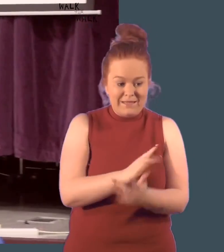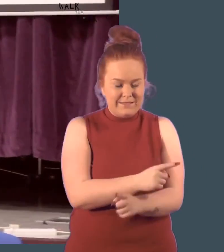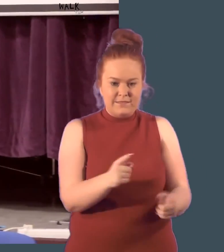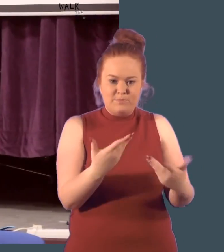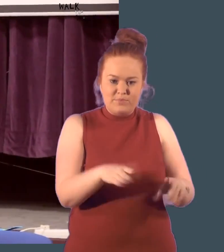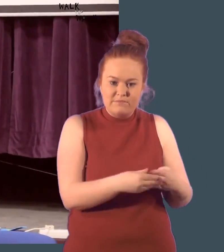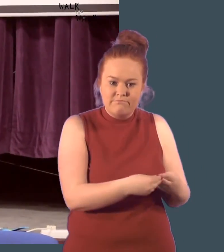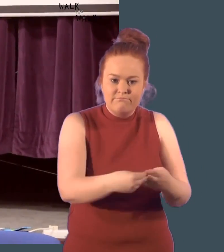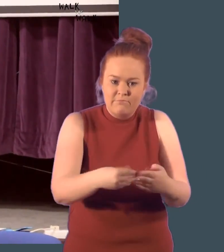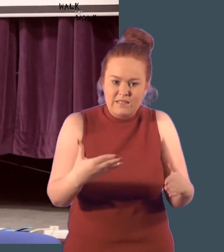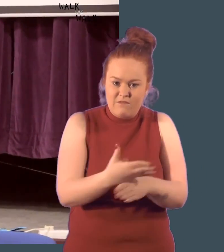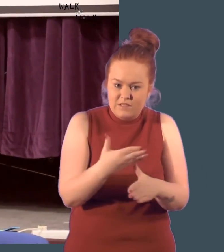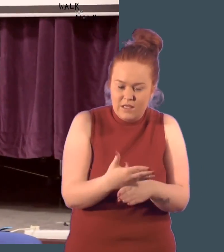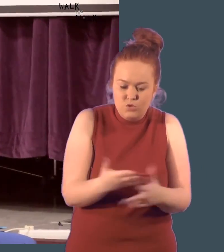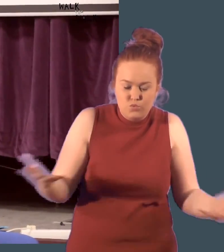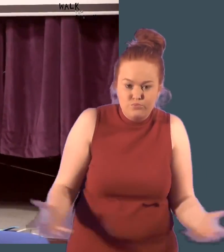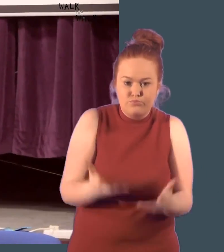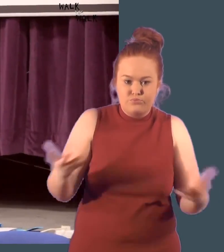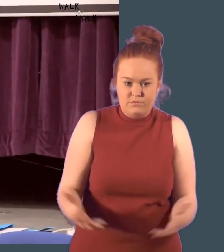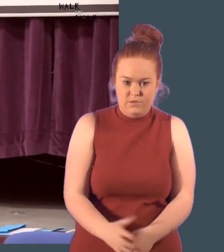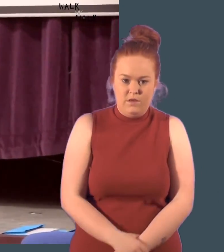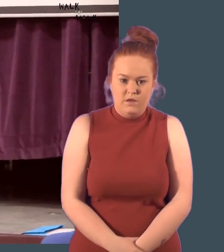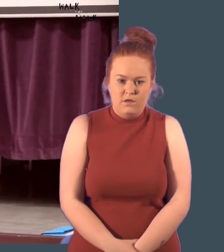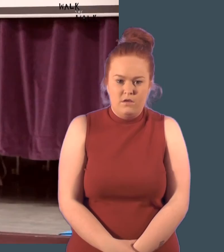activity, thanks to the interactive ending element.